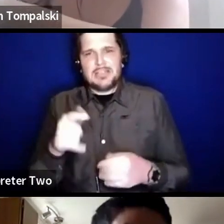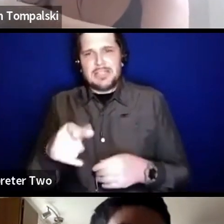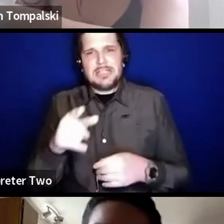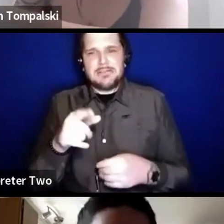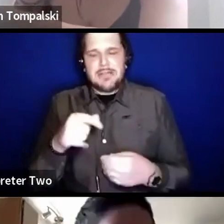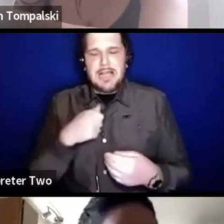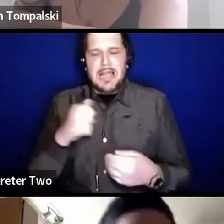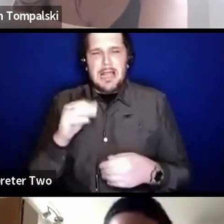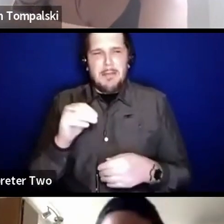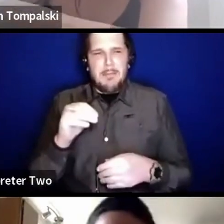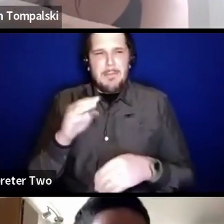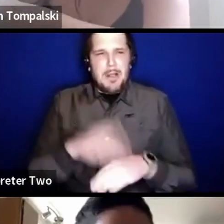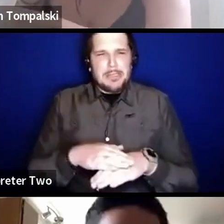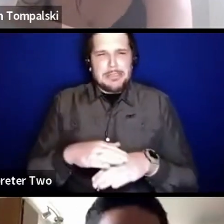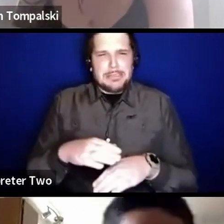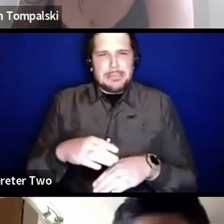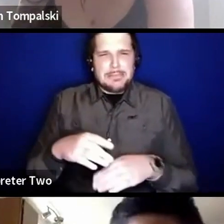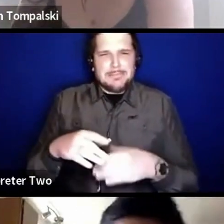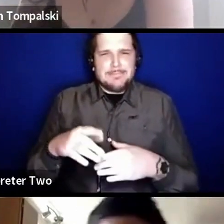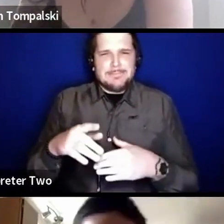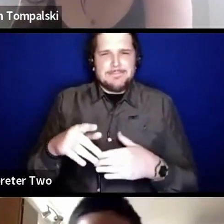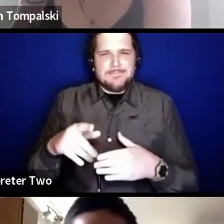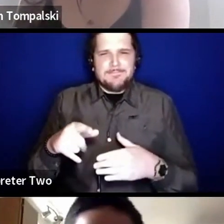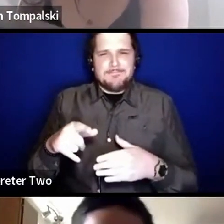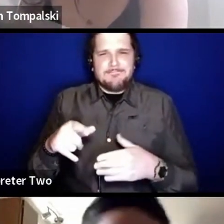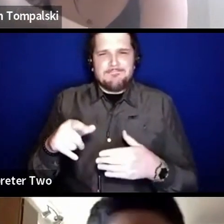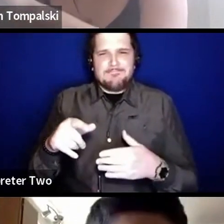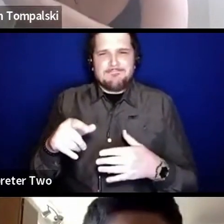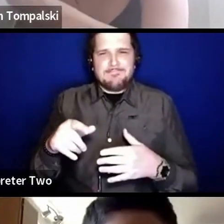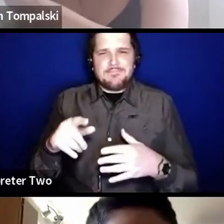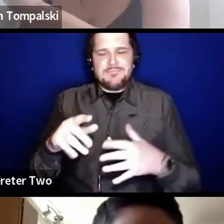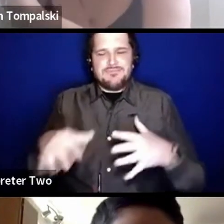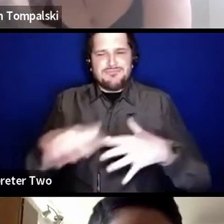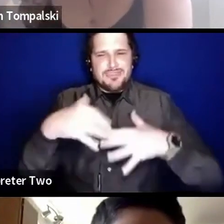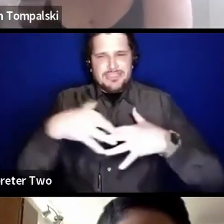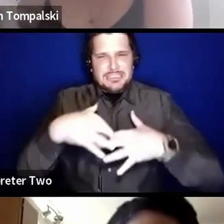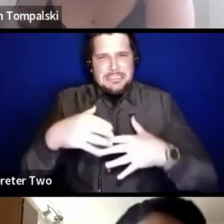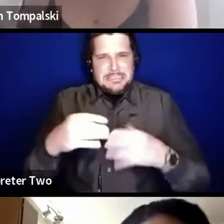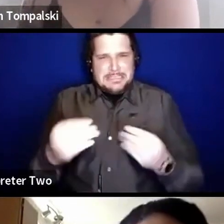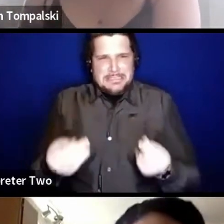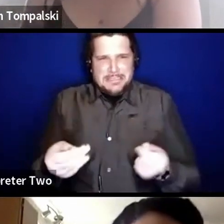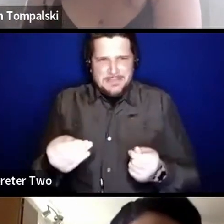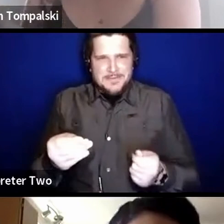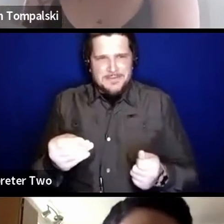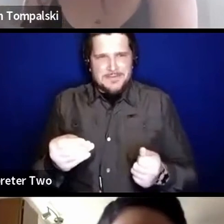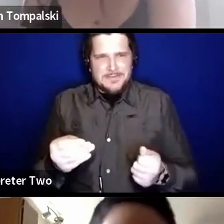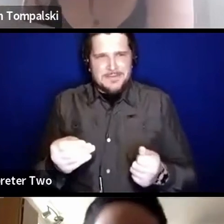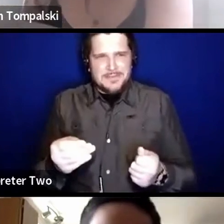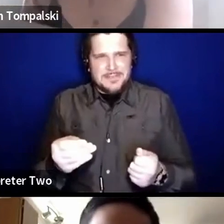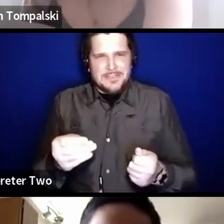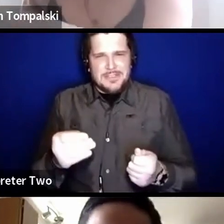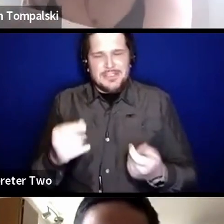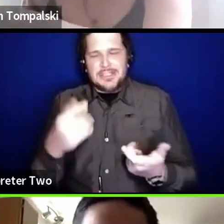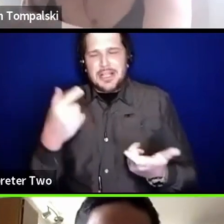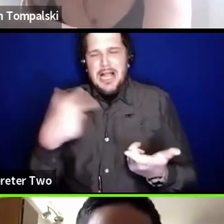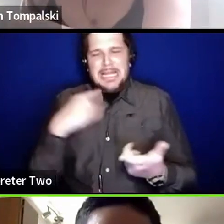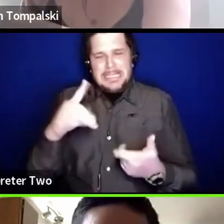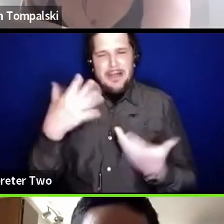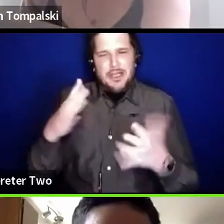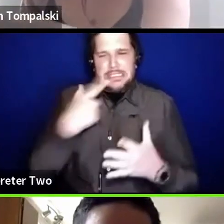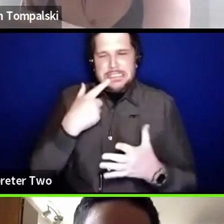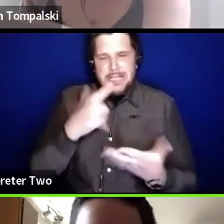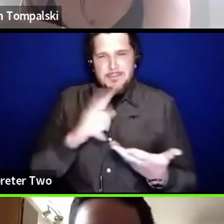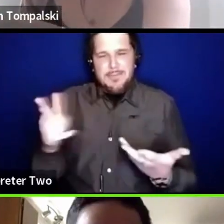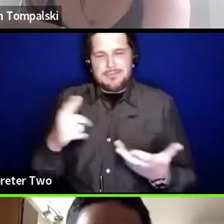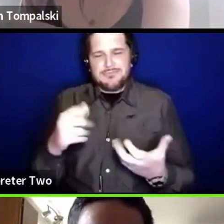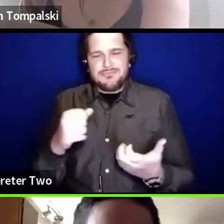and Sequoiac tribes of the Stalo Nation, but always good to reiterate, it's no problem. It's totally